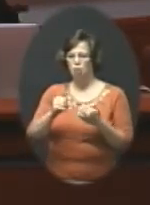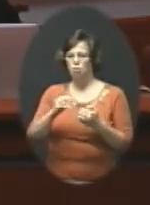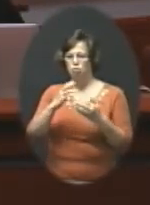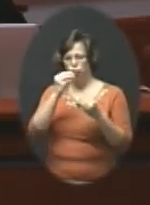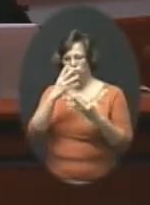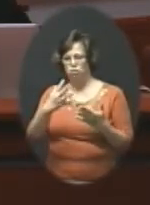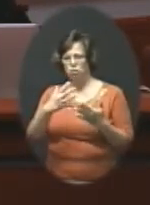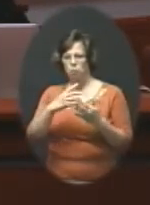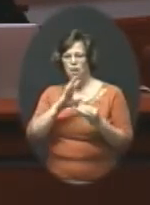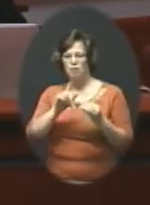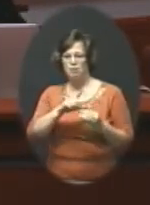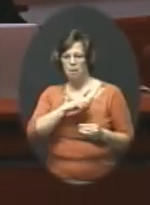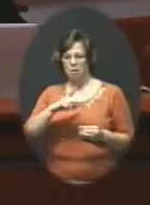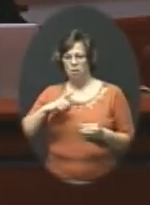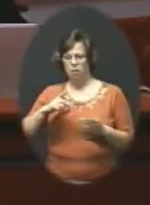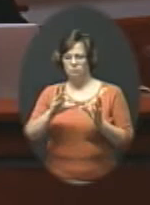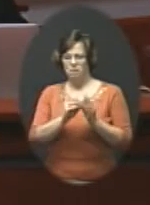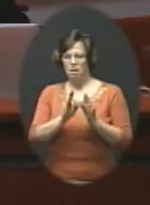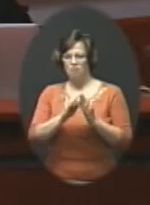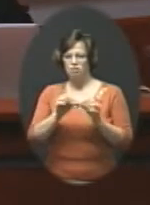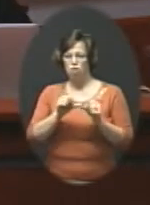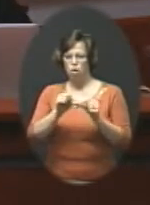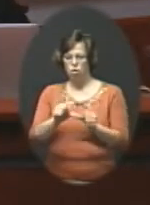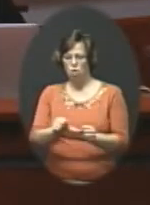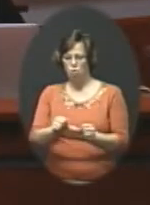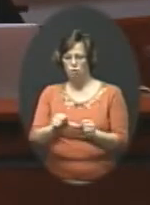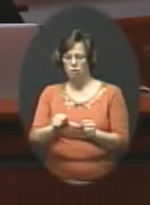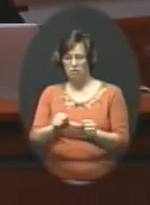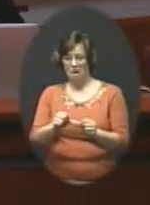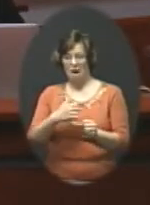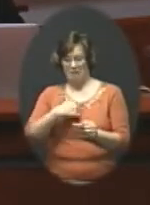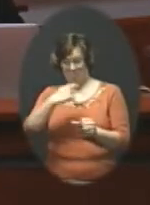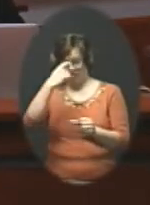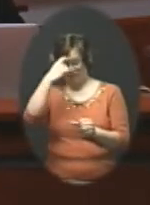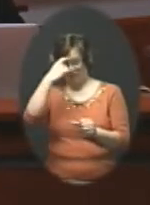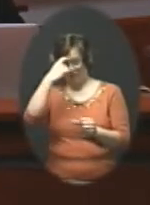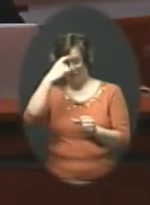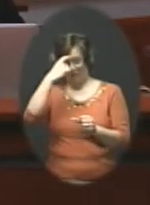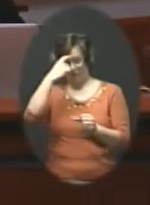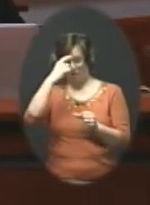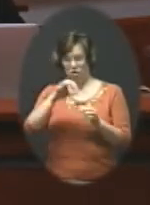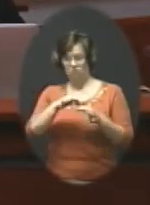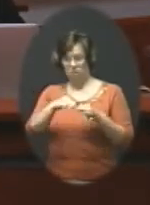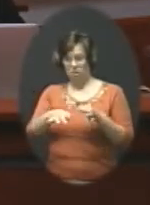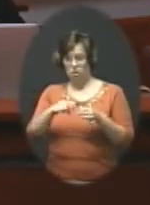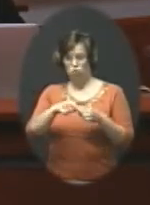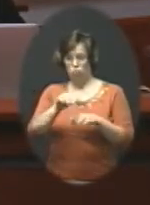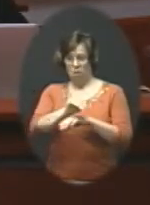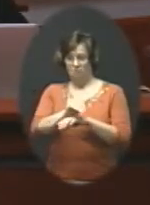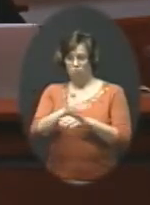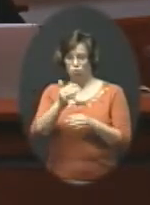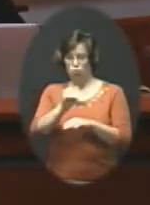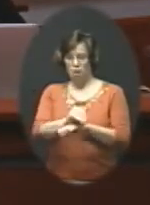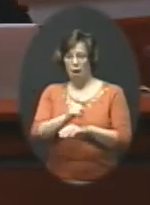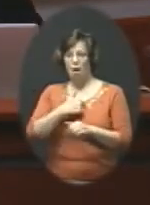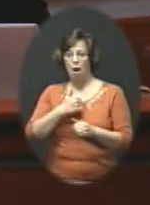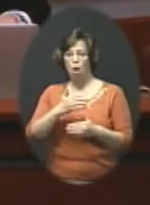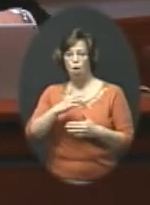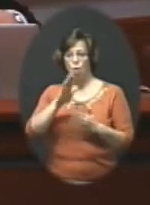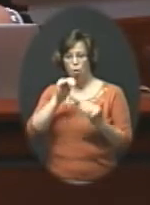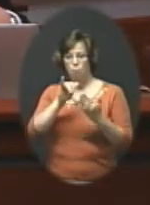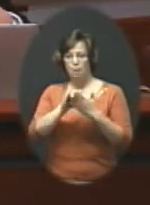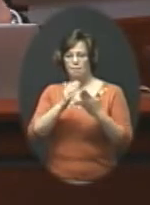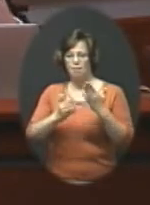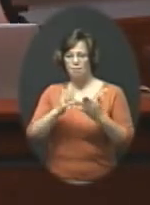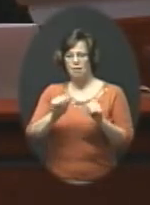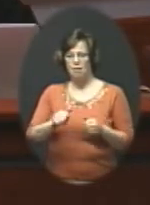on would be the legislative session that is ongoing, and as we speak, I think they are extended into the evening tonight, and that's what I'd hope that maybe